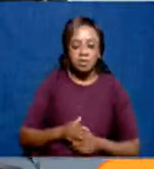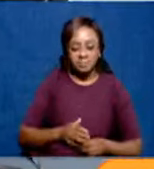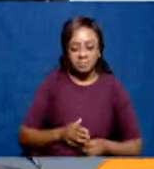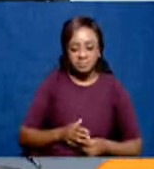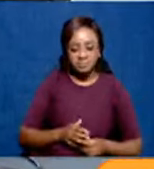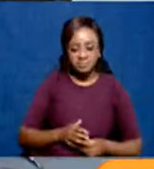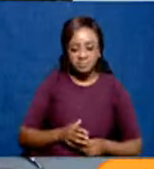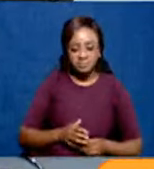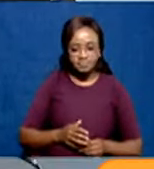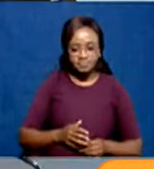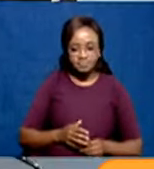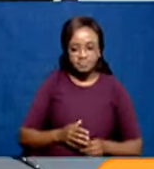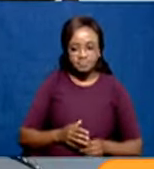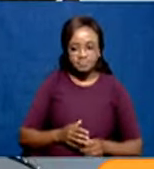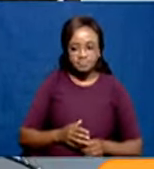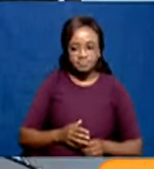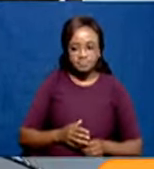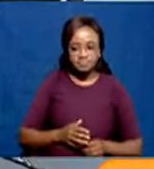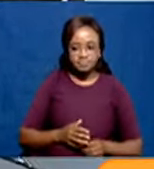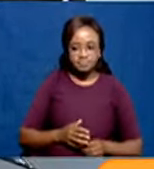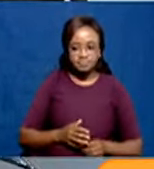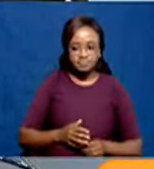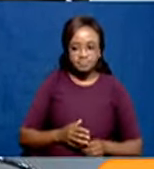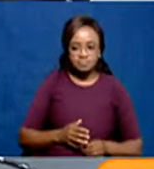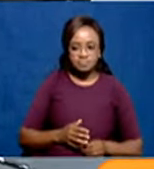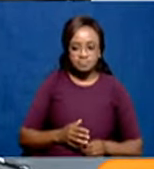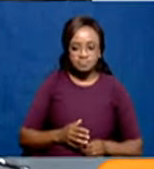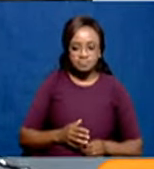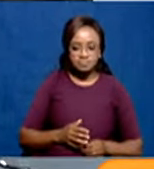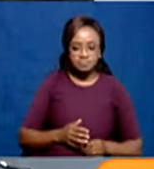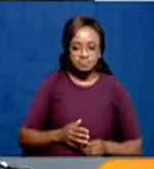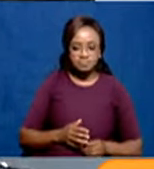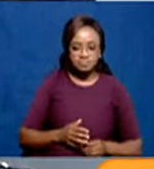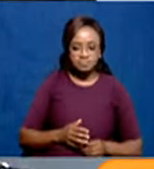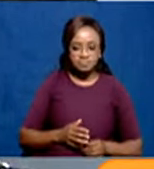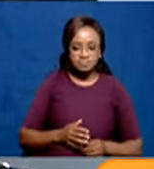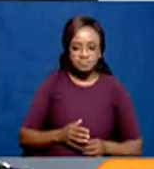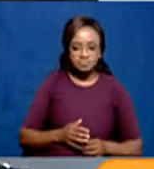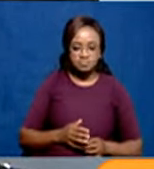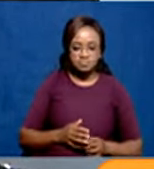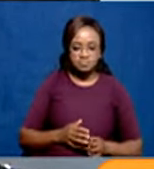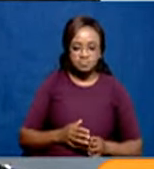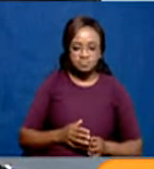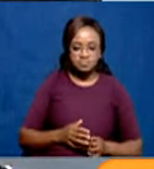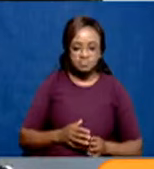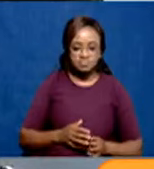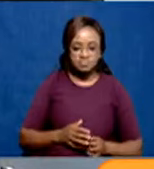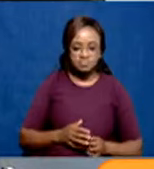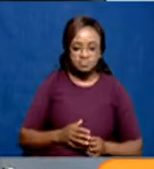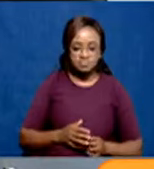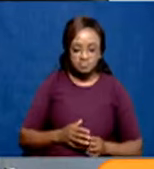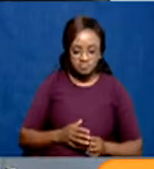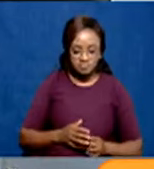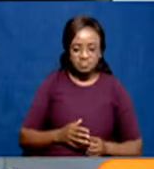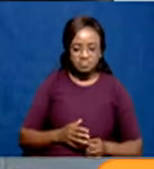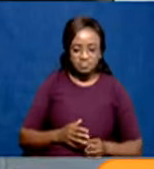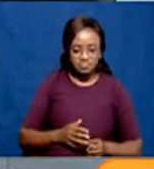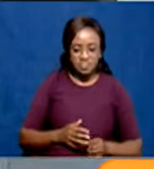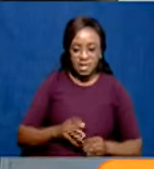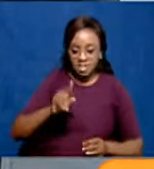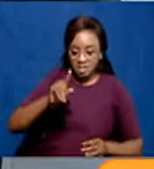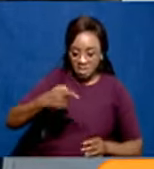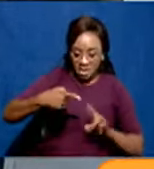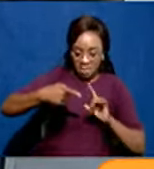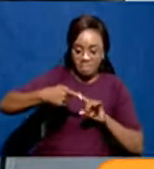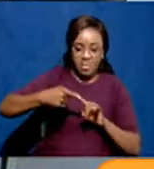this is for the private sector, that you're going to look for another insurer. Claims management. Yes. Claims management has also been a testy issue, right? The Act,